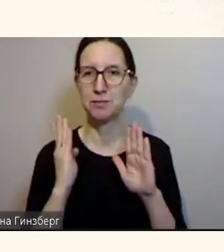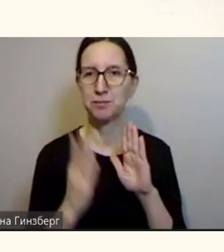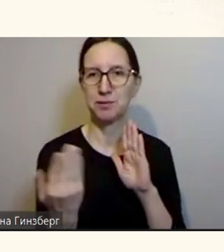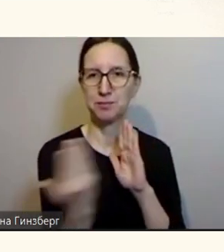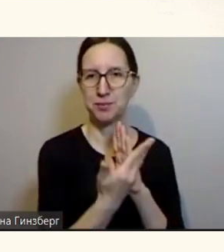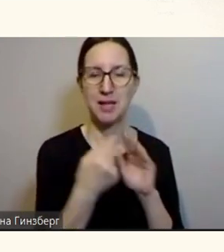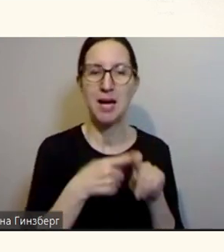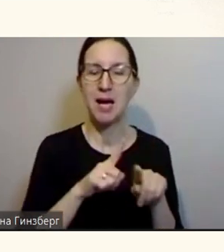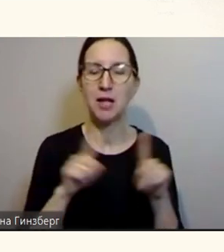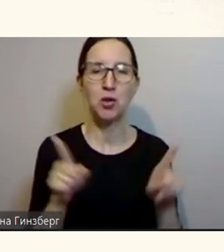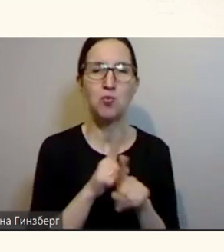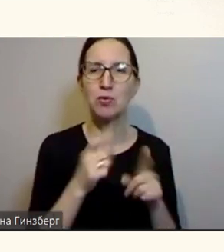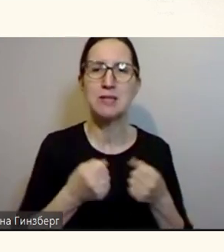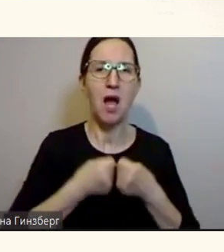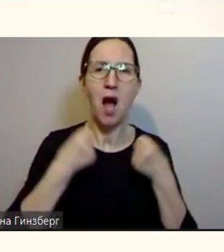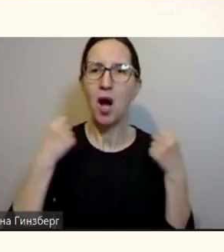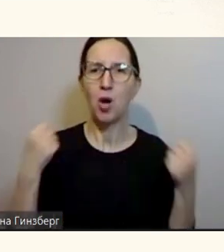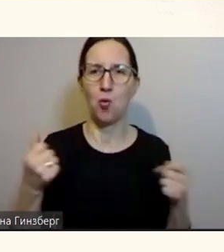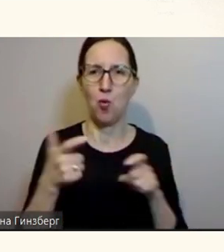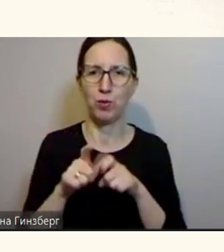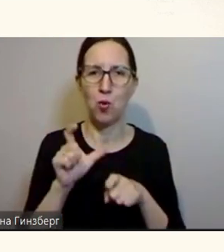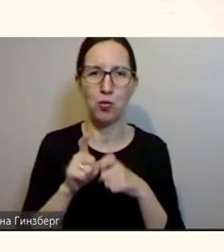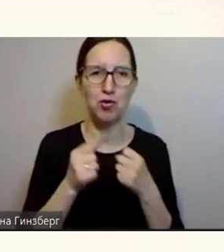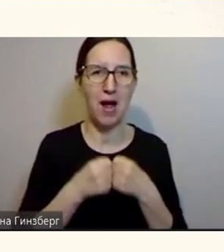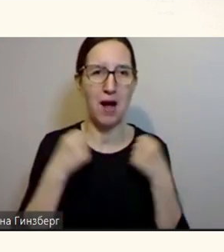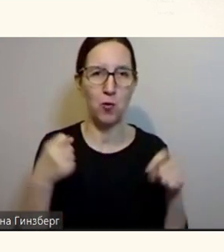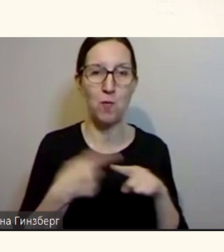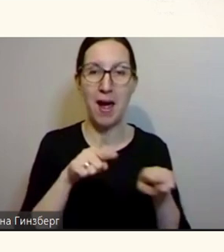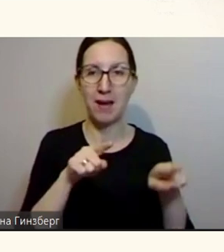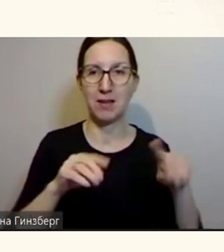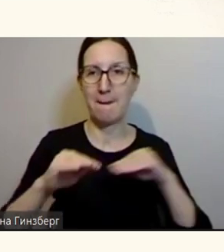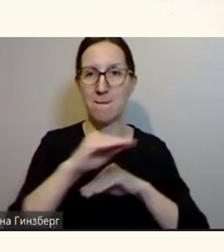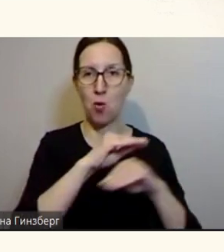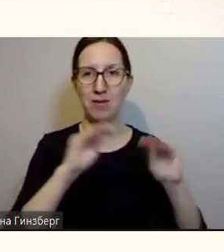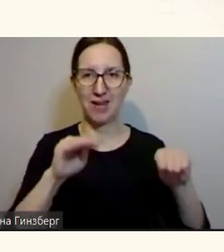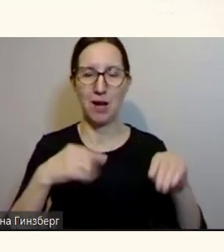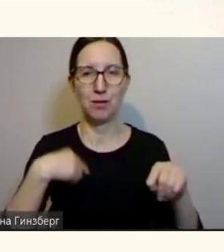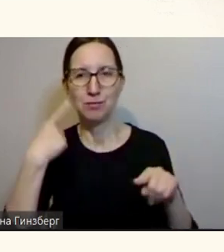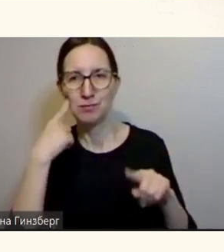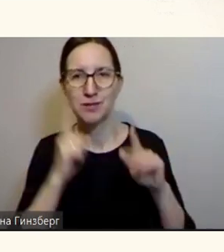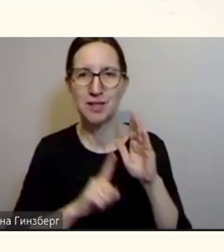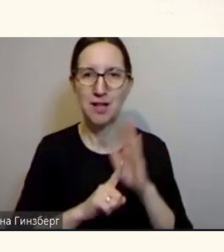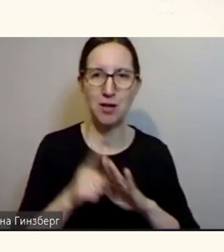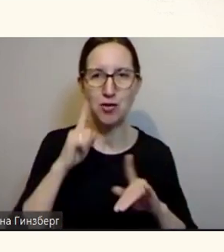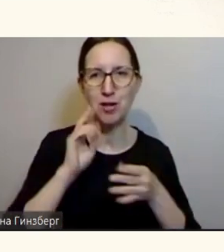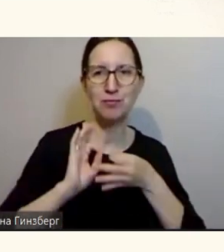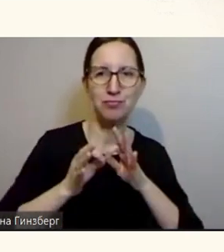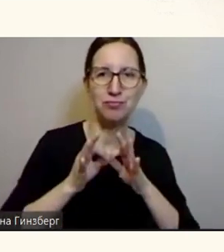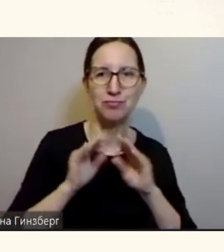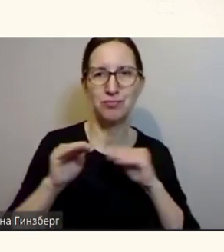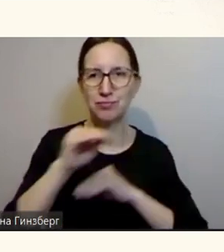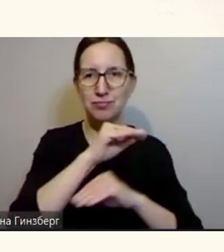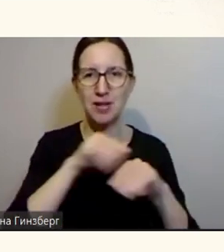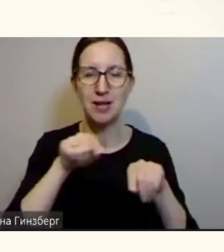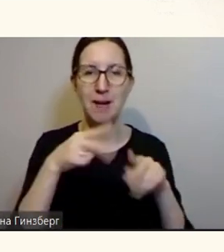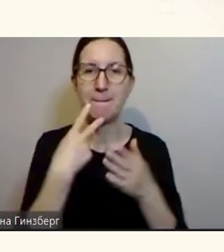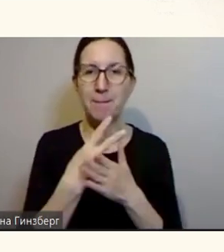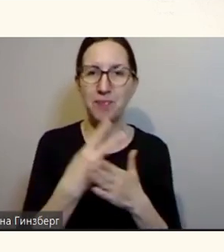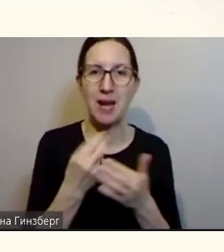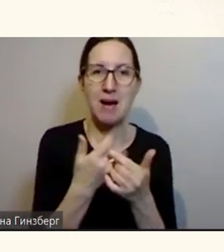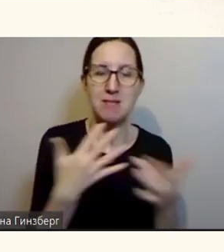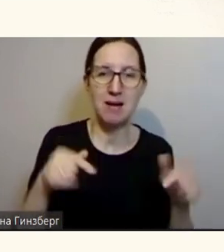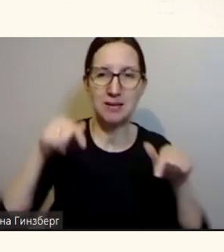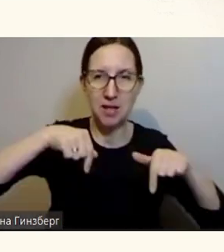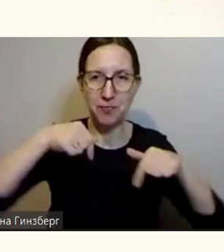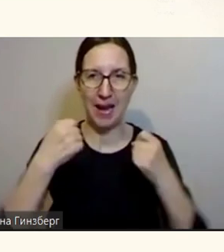This is the model that we started off with of the different galleries that we were given to work with. So as you can see, again,